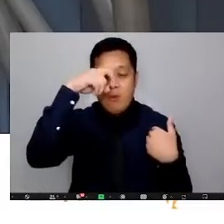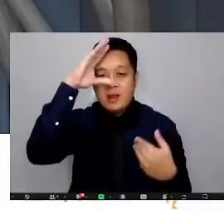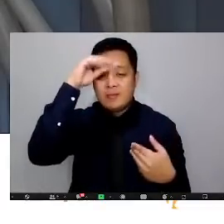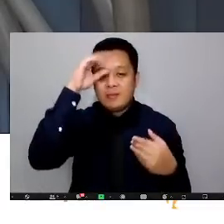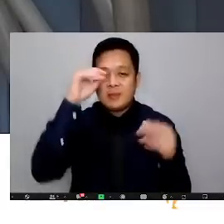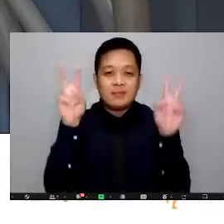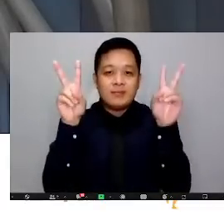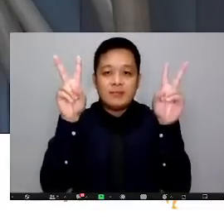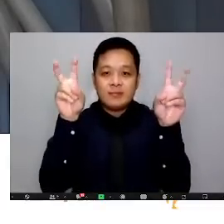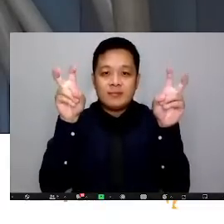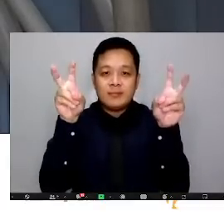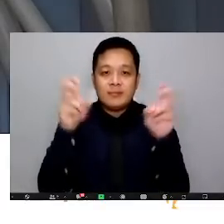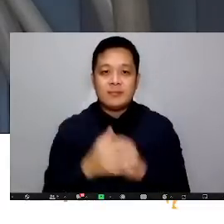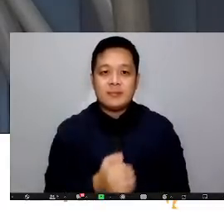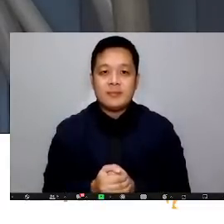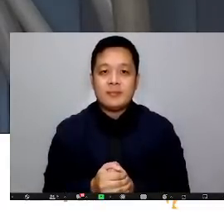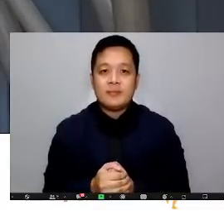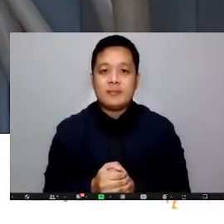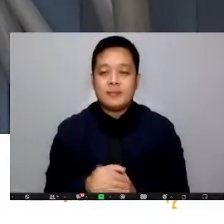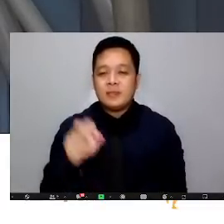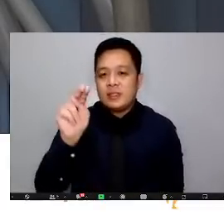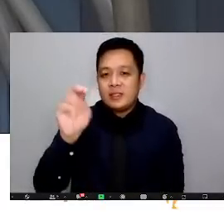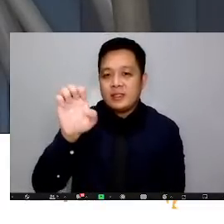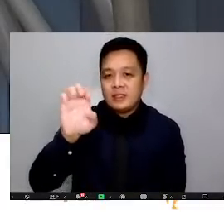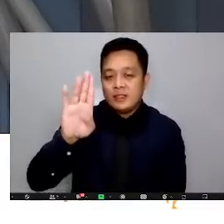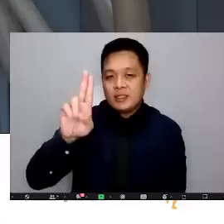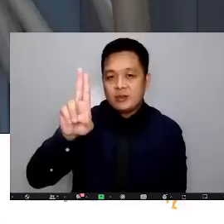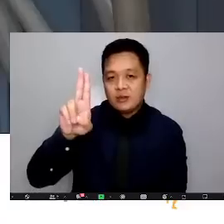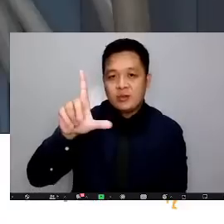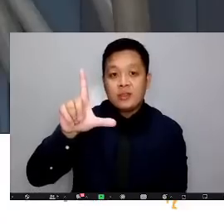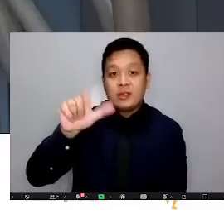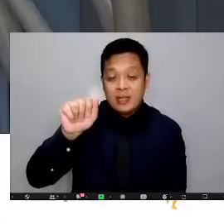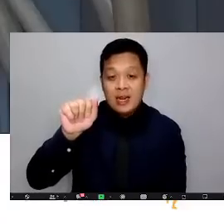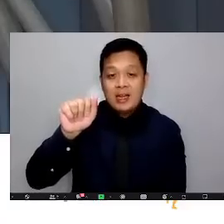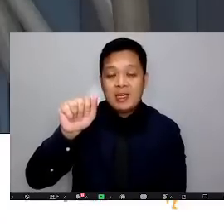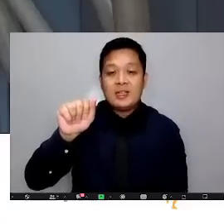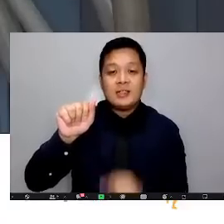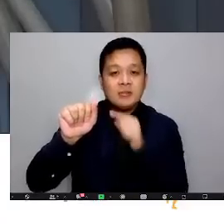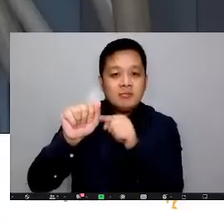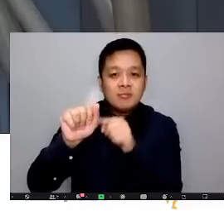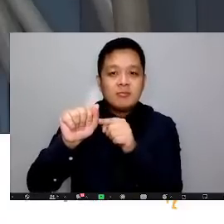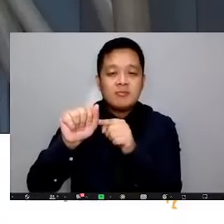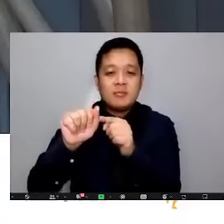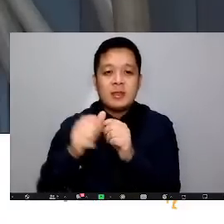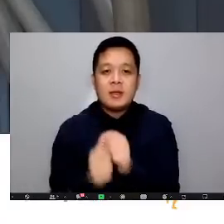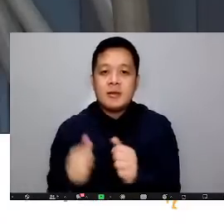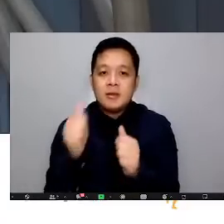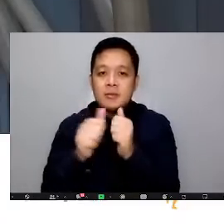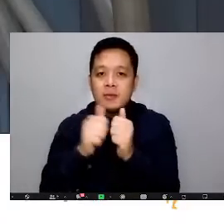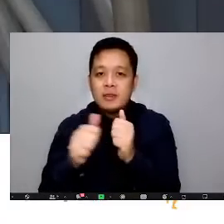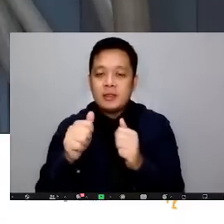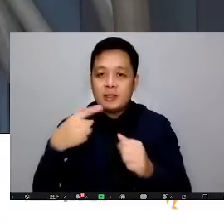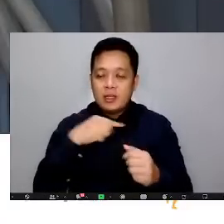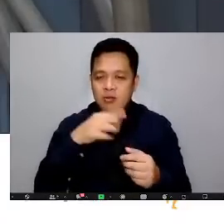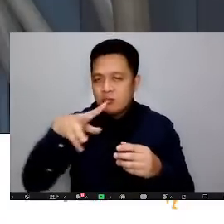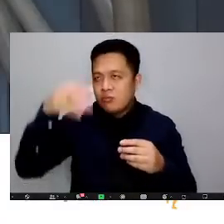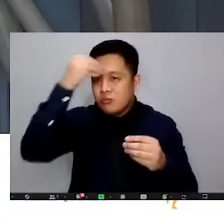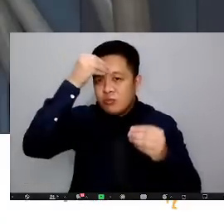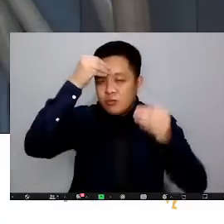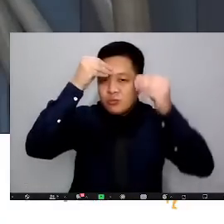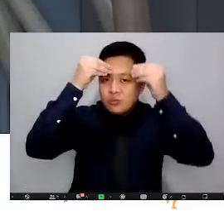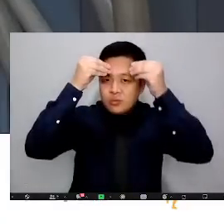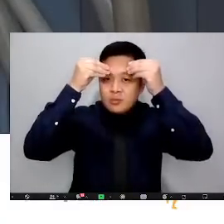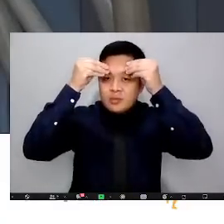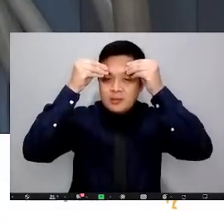Nebula, with increasing distance, our knowledge fades and fades rapidly.